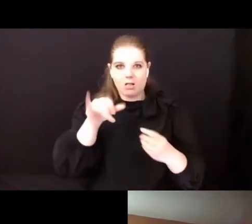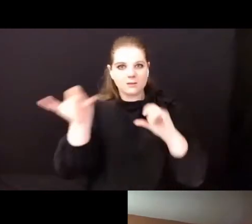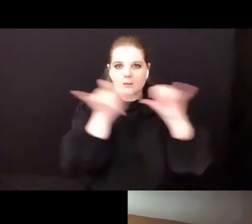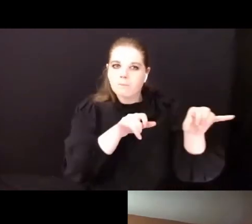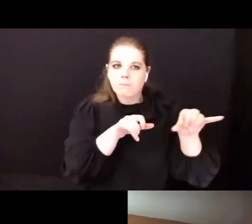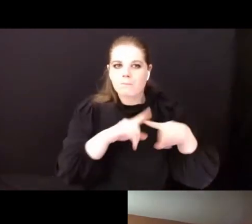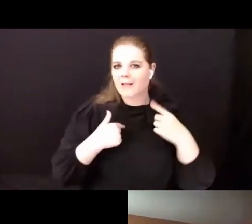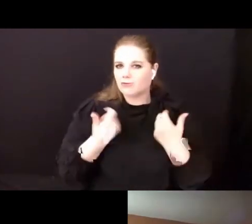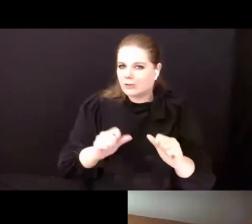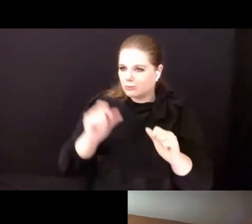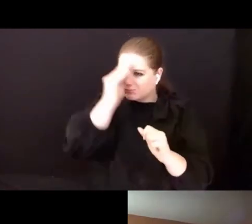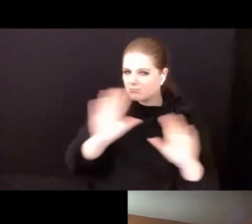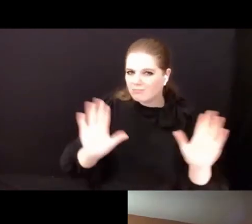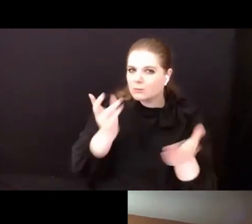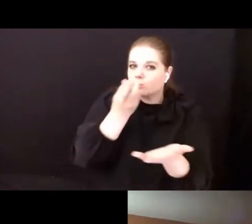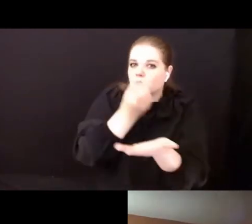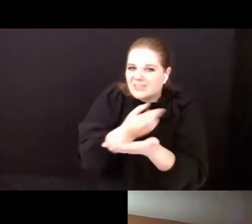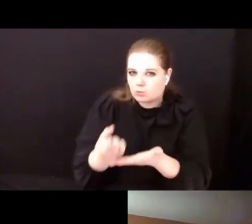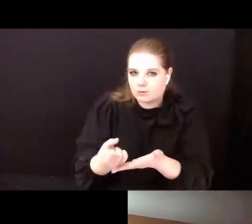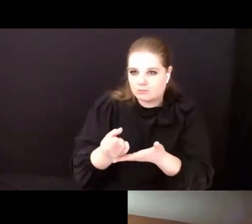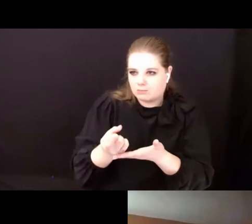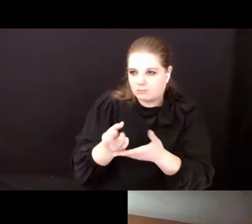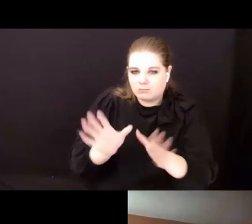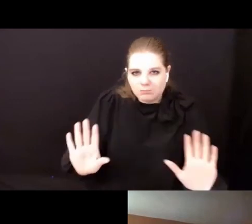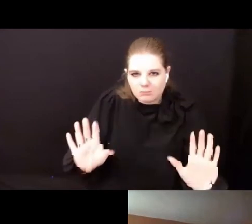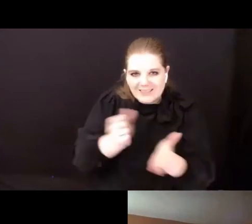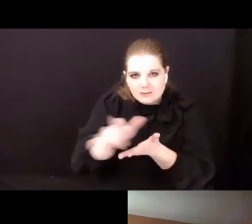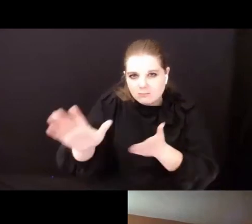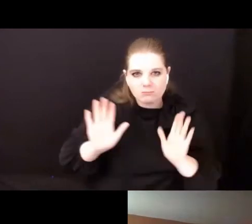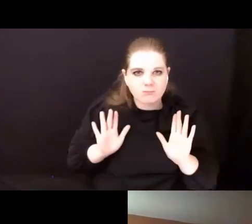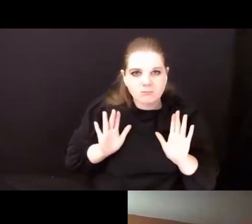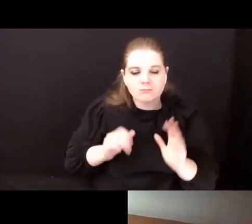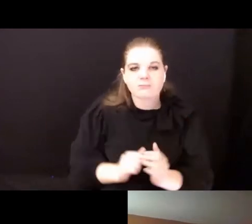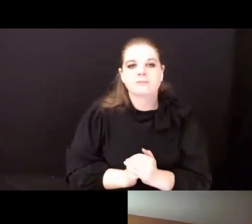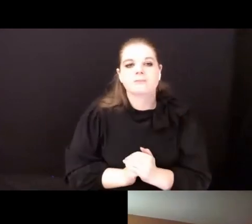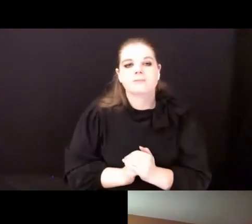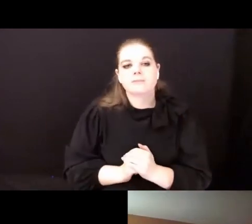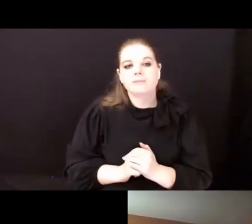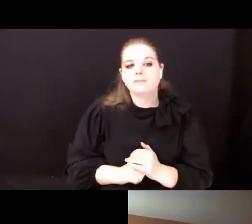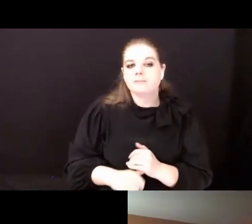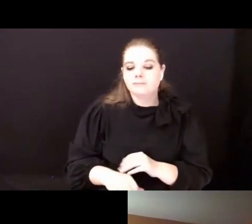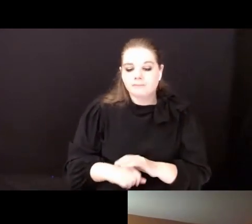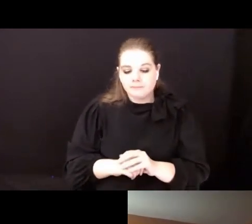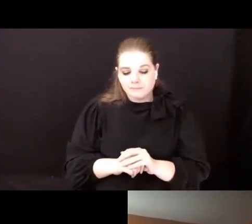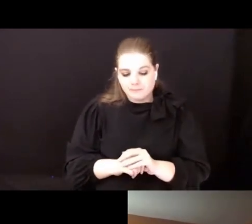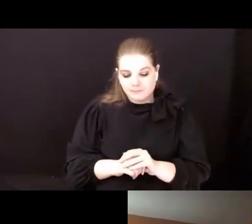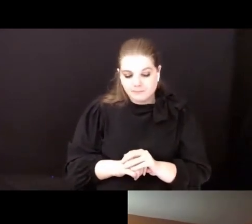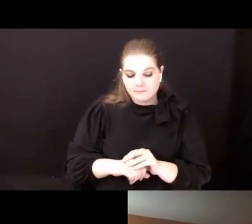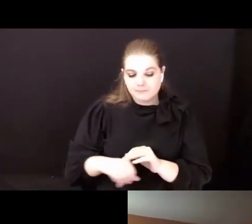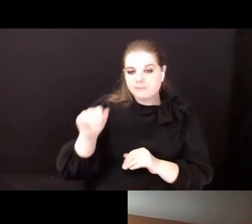really goes very deep, and it even for people who work in our field, there is